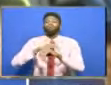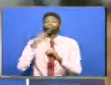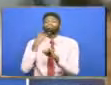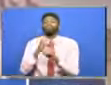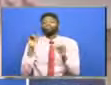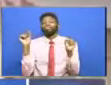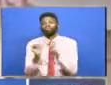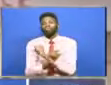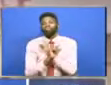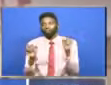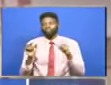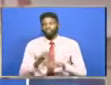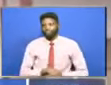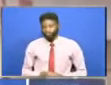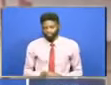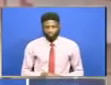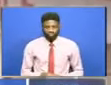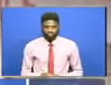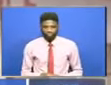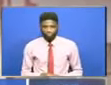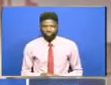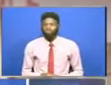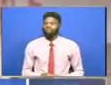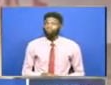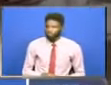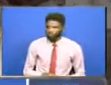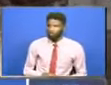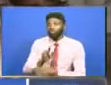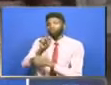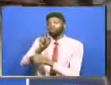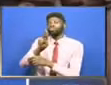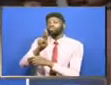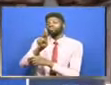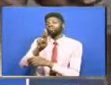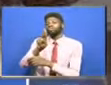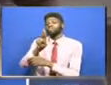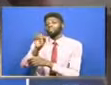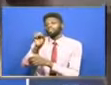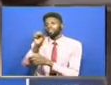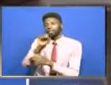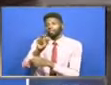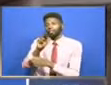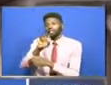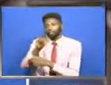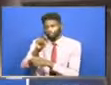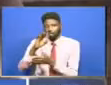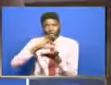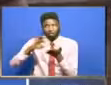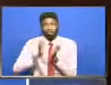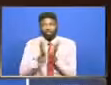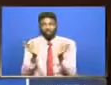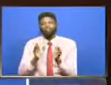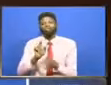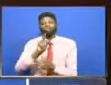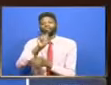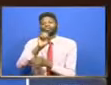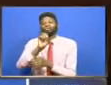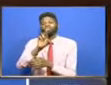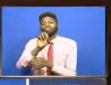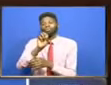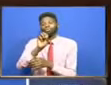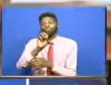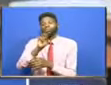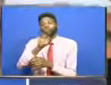urahisi. And Kenya Union of Special Needs Education Teachers KUSNET Secretary General James Torome has called on